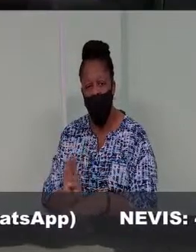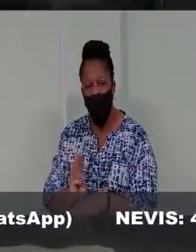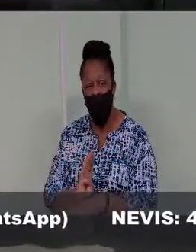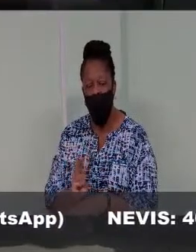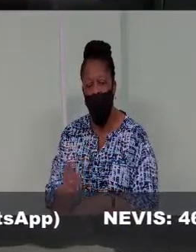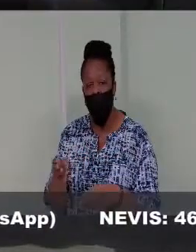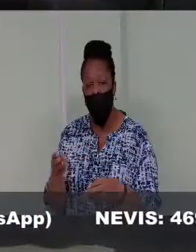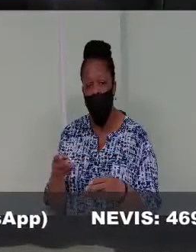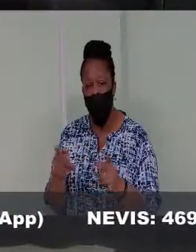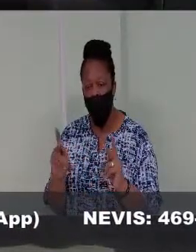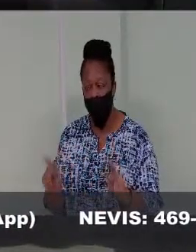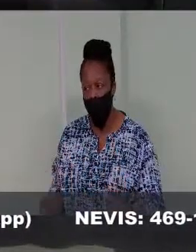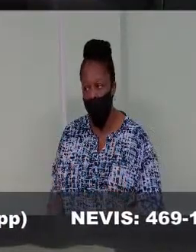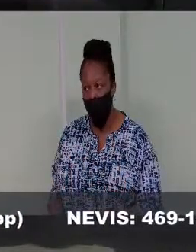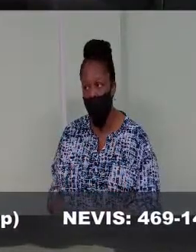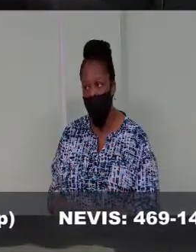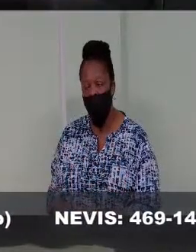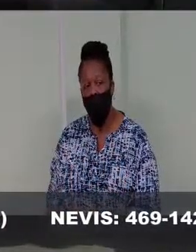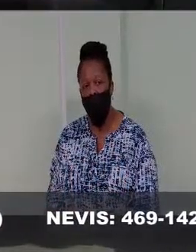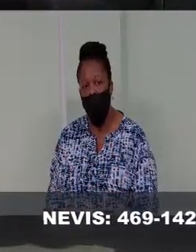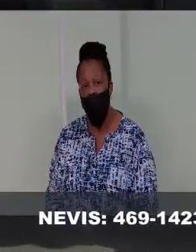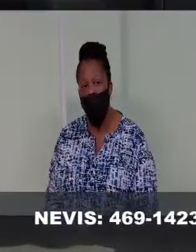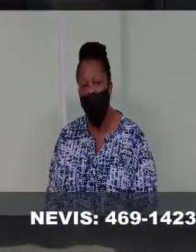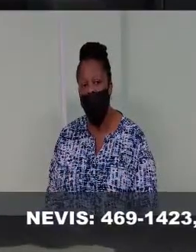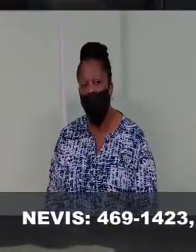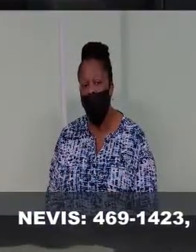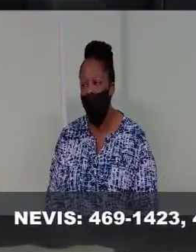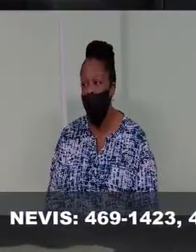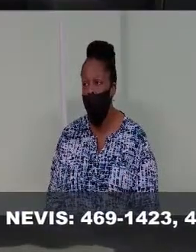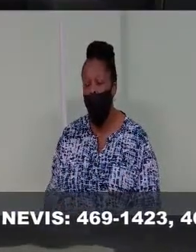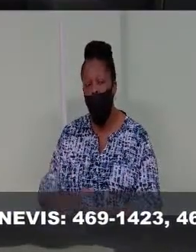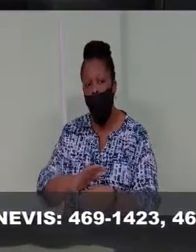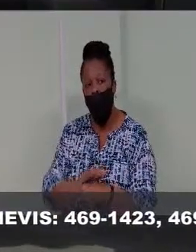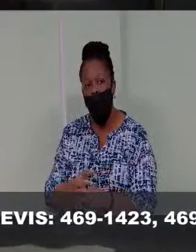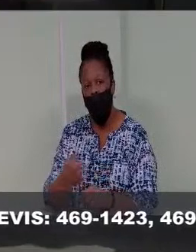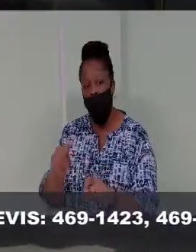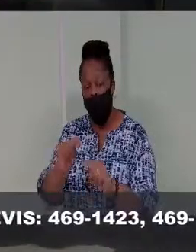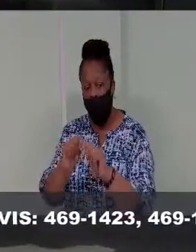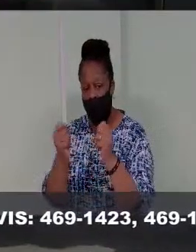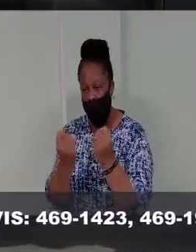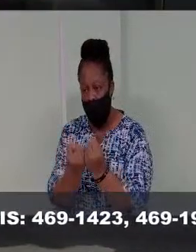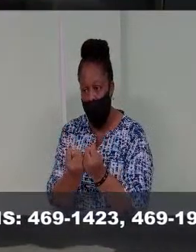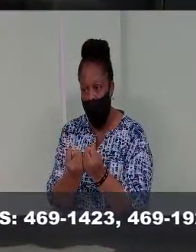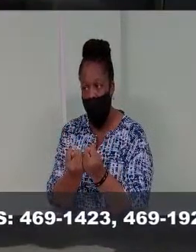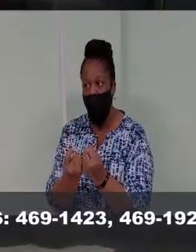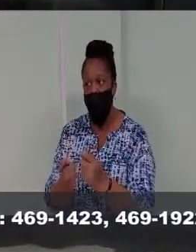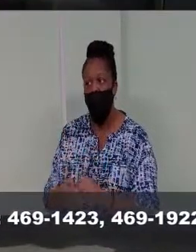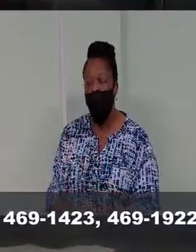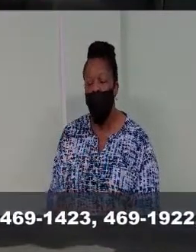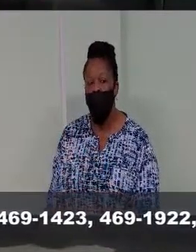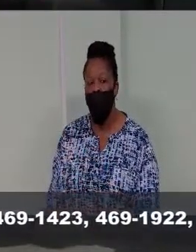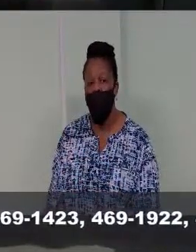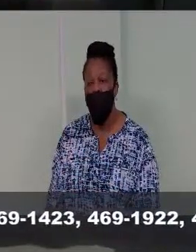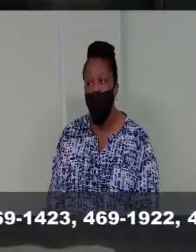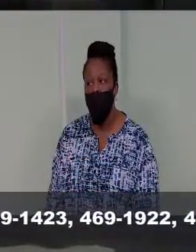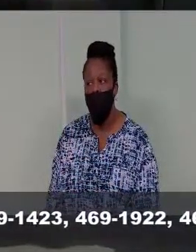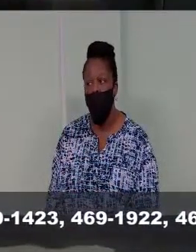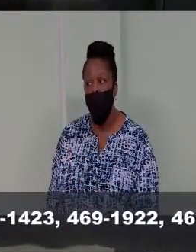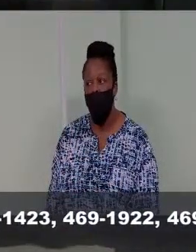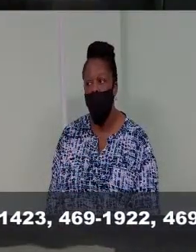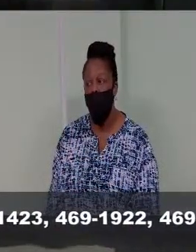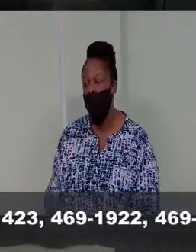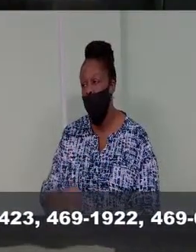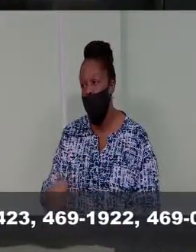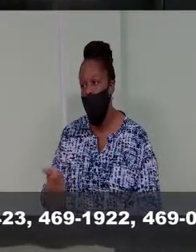about the technical teams, you're talking about the National COVID-19 Task Force, you're talking about the technical